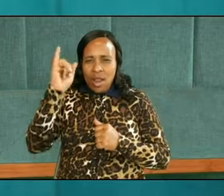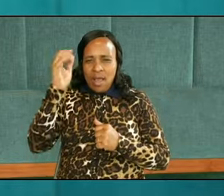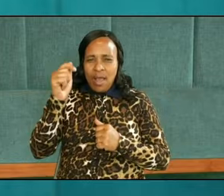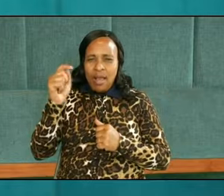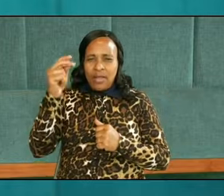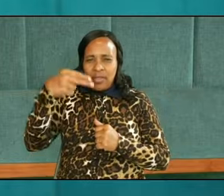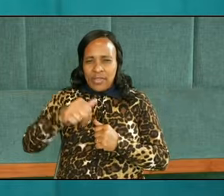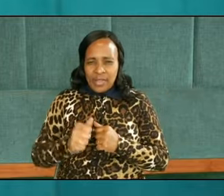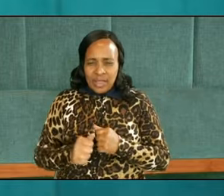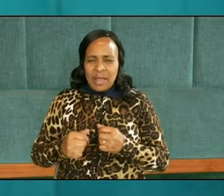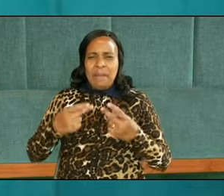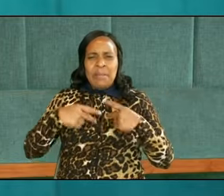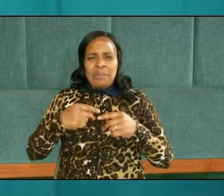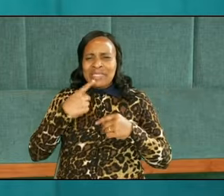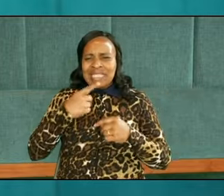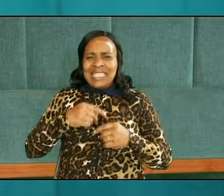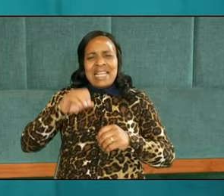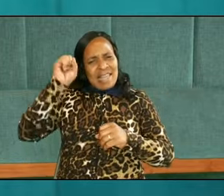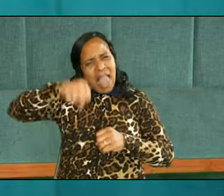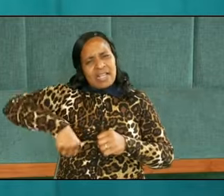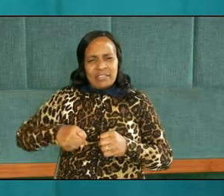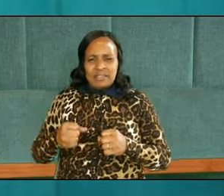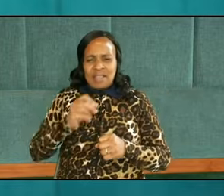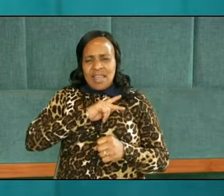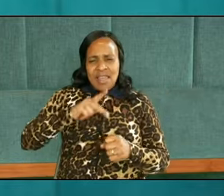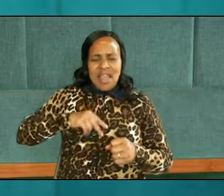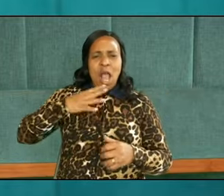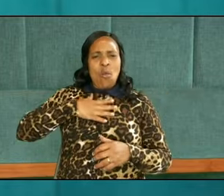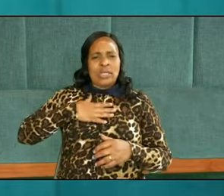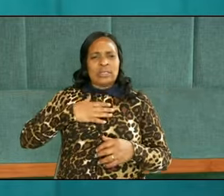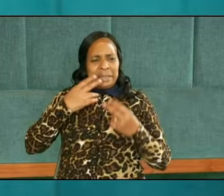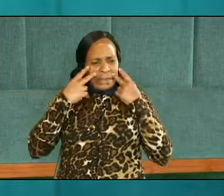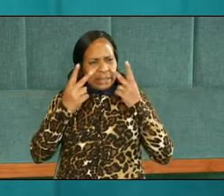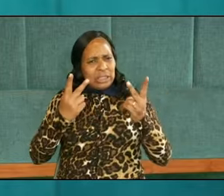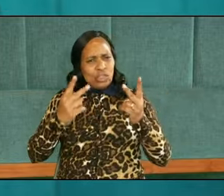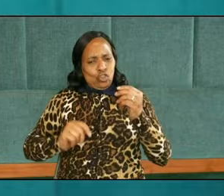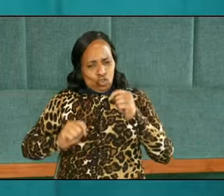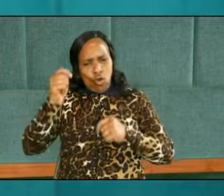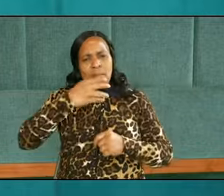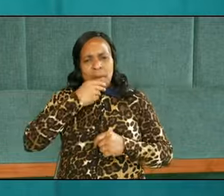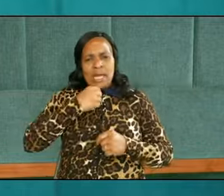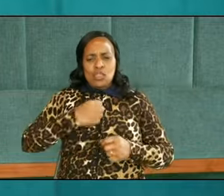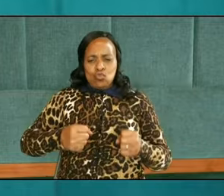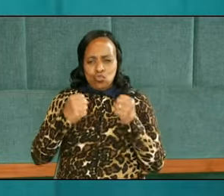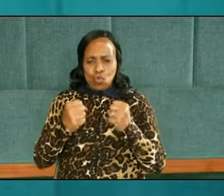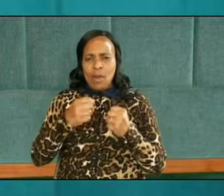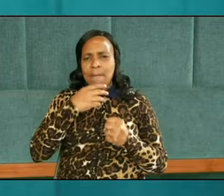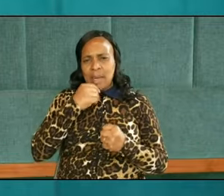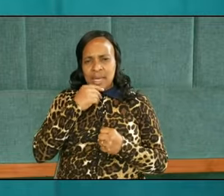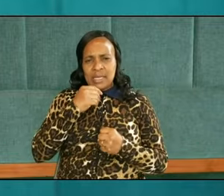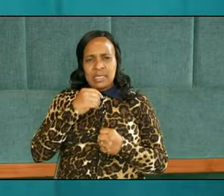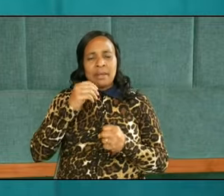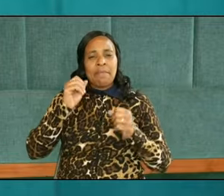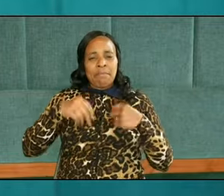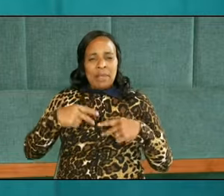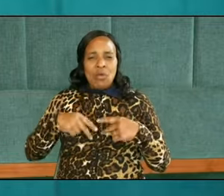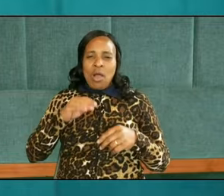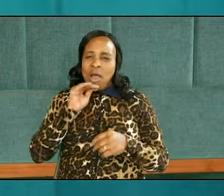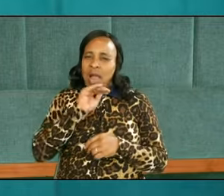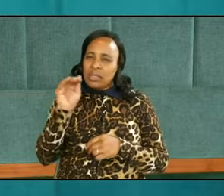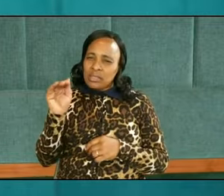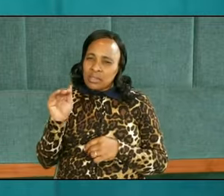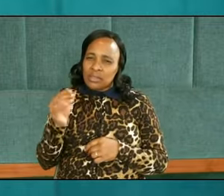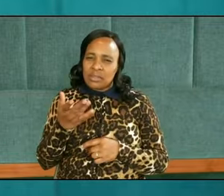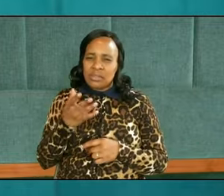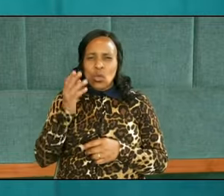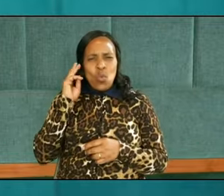like, yes, this is our king. Because, see, people, we look at the outside. So people are like, yes, this is our king. And then someone asks them,